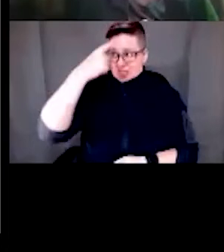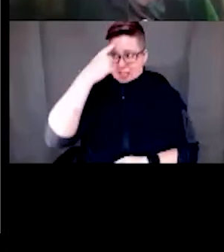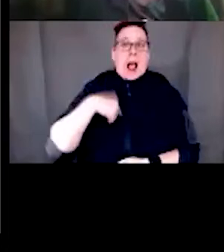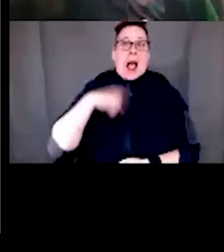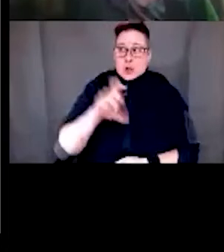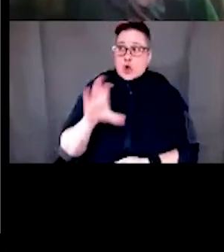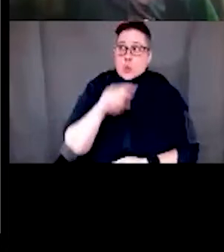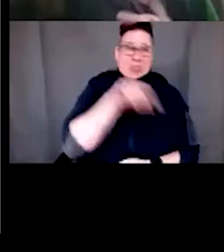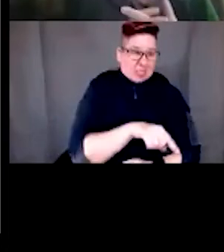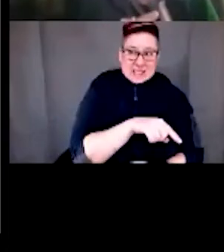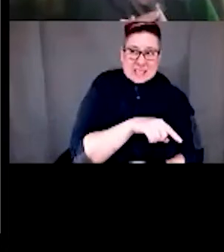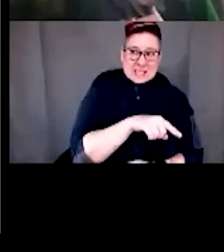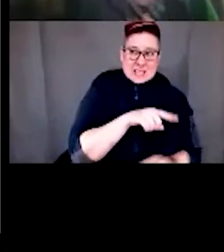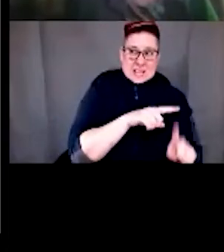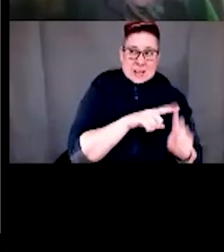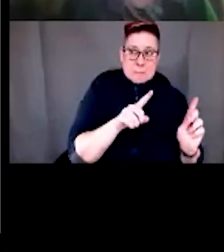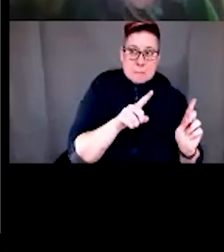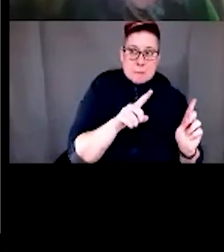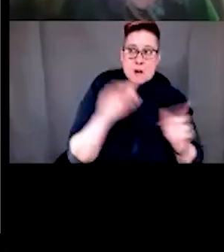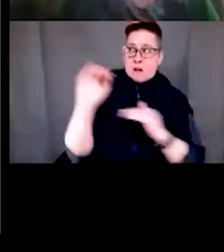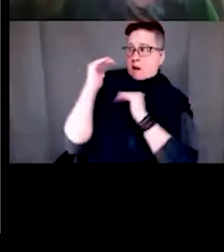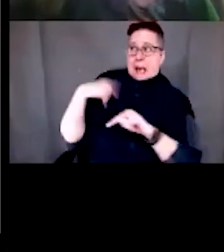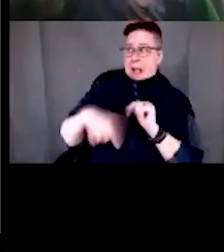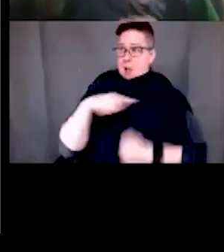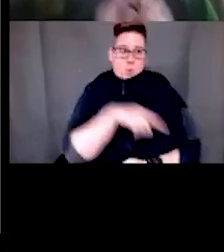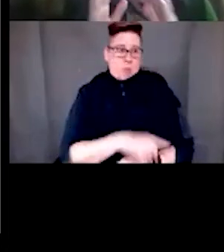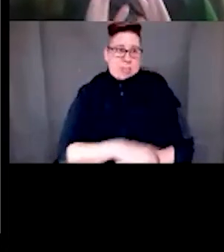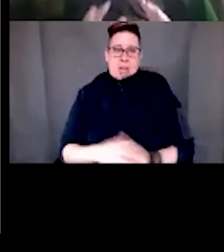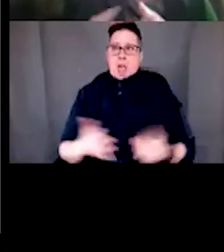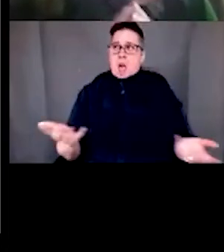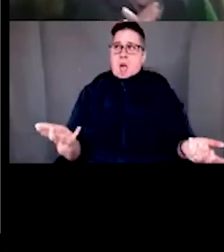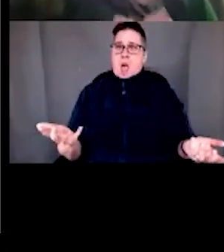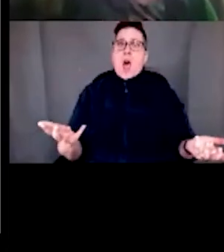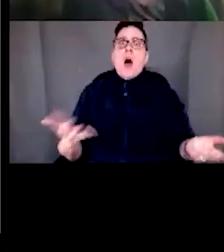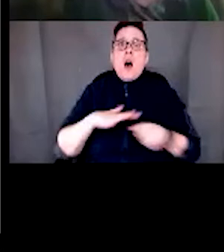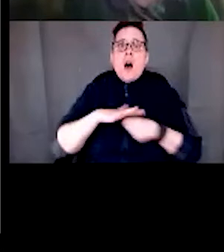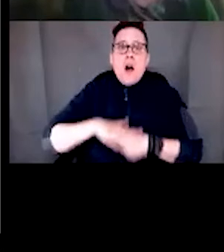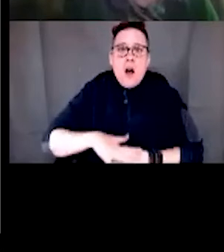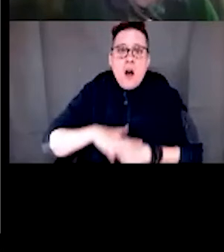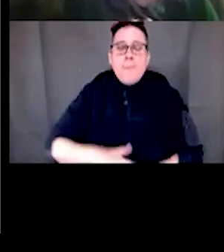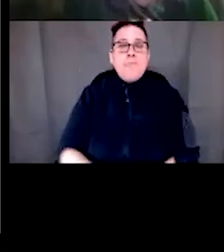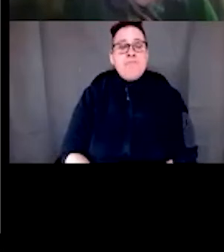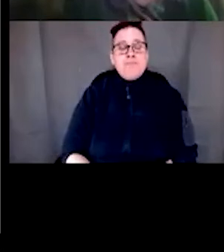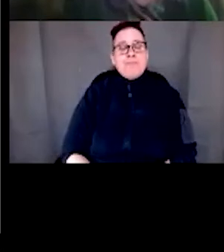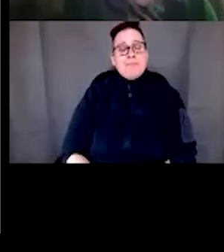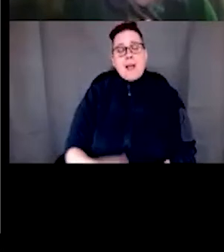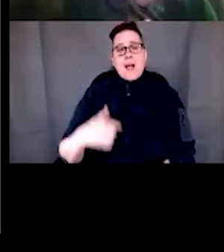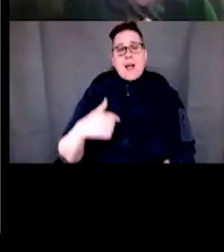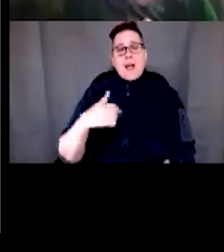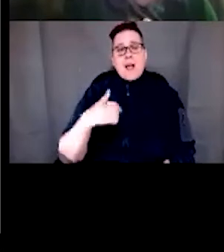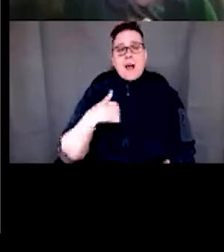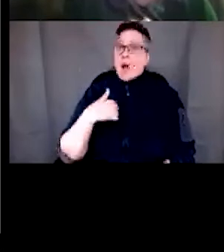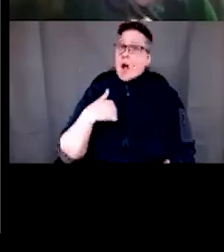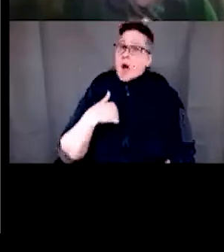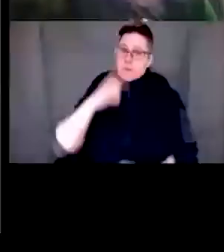right thing to do is, but we're constrained from doing it. And it's something that I found in